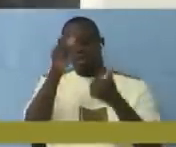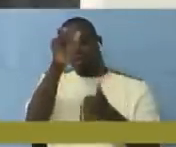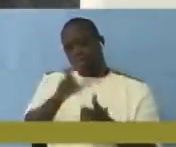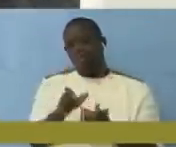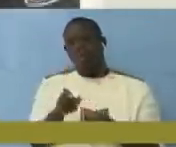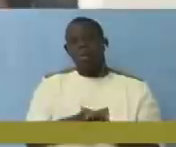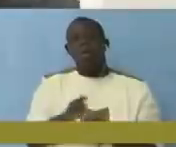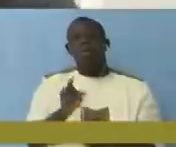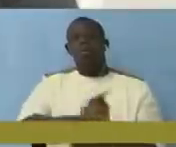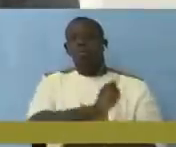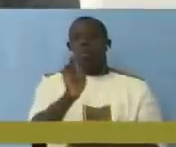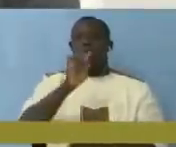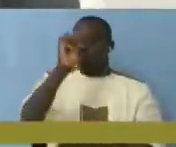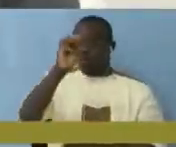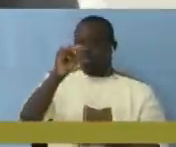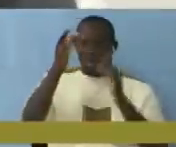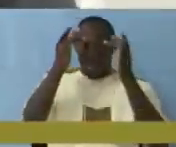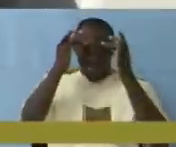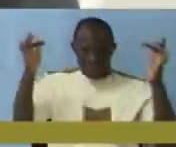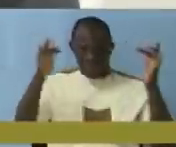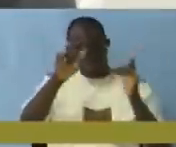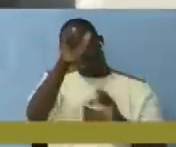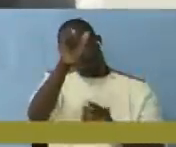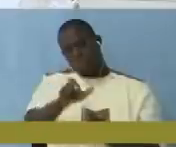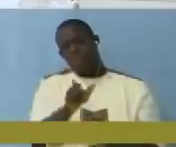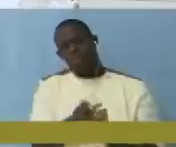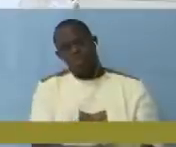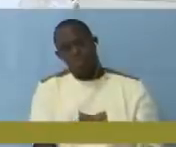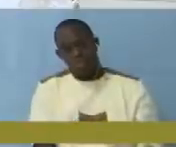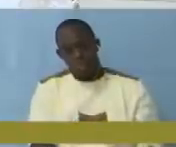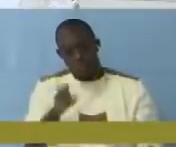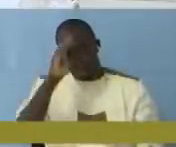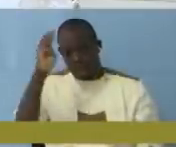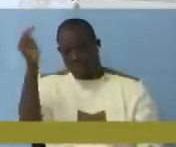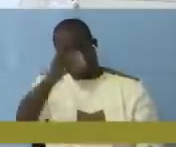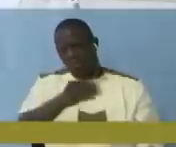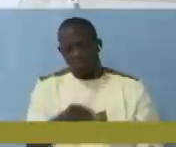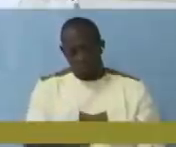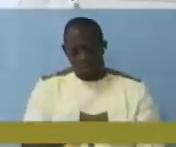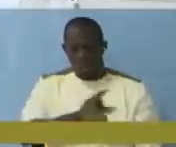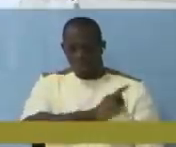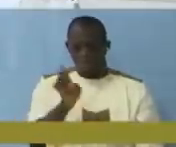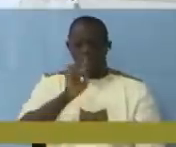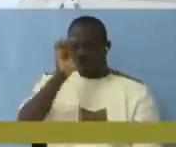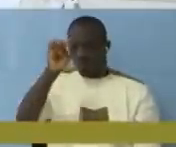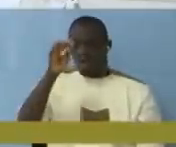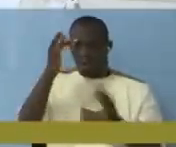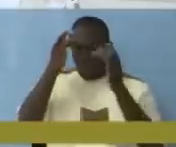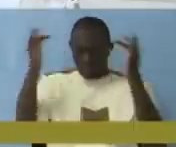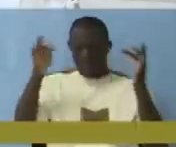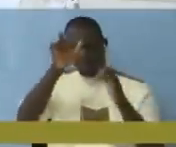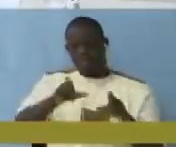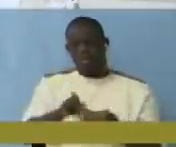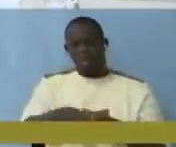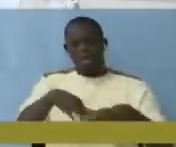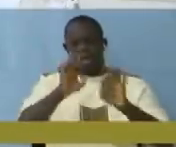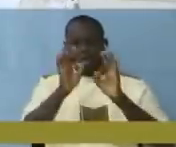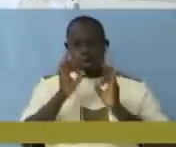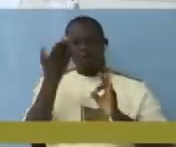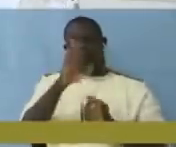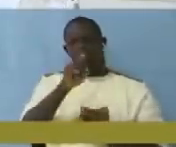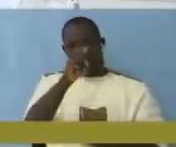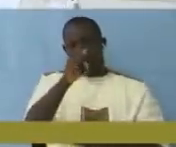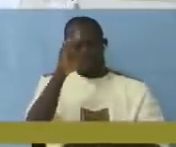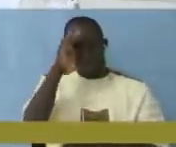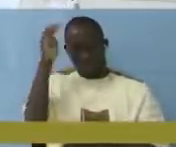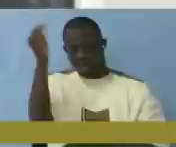call that expert. Thank you. Thank you for that. We call that expert. I take that from you. Thank you.